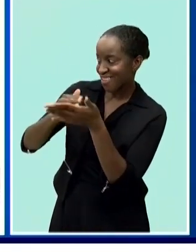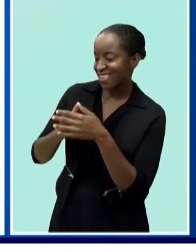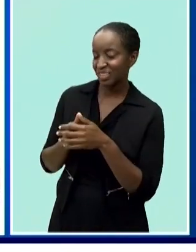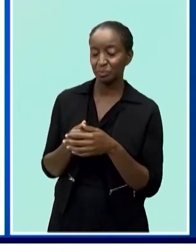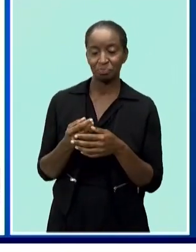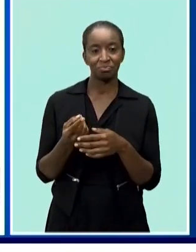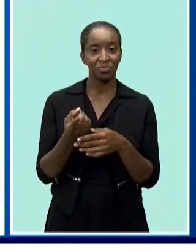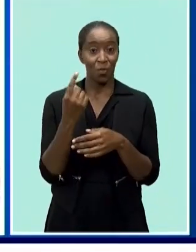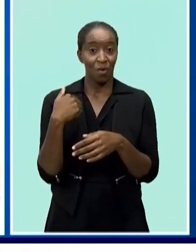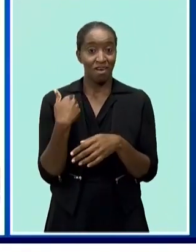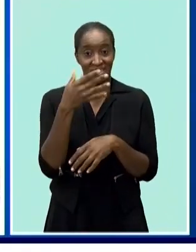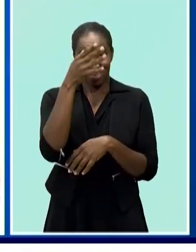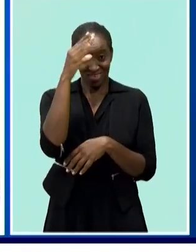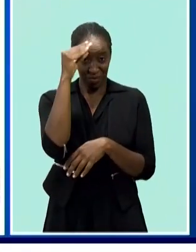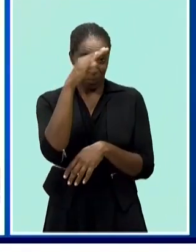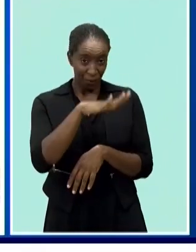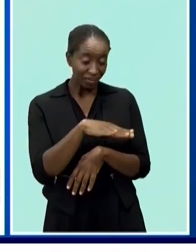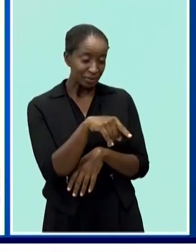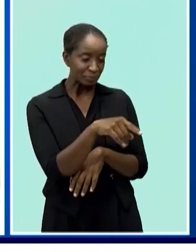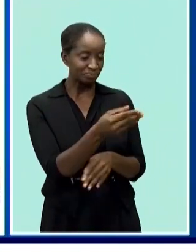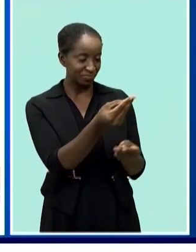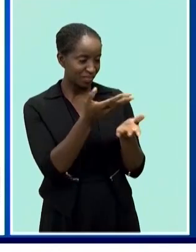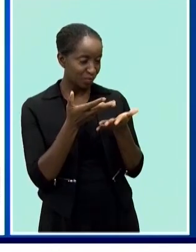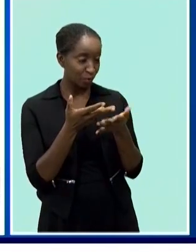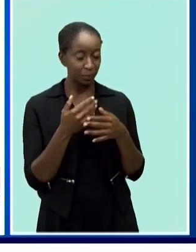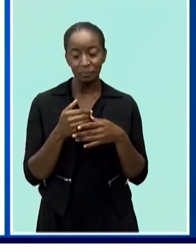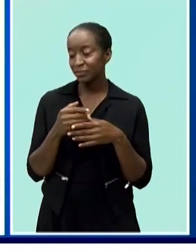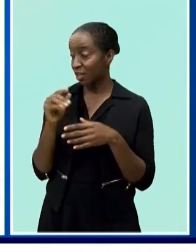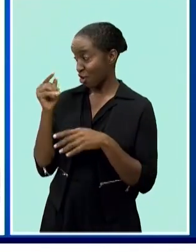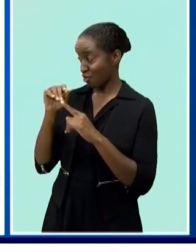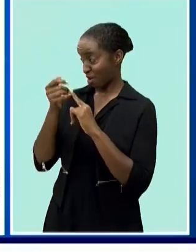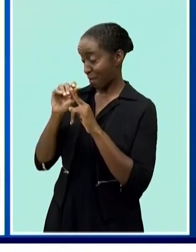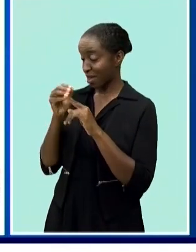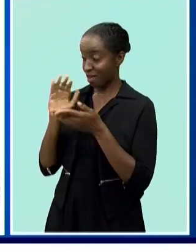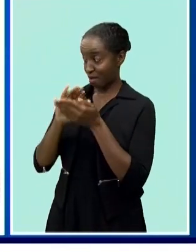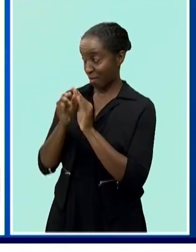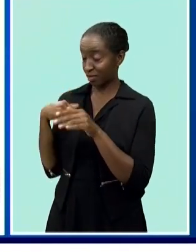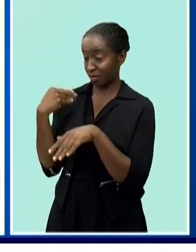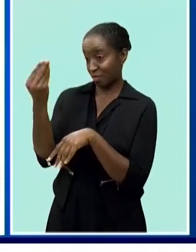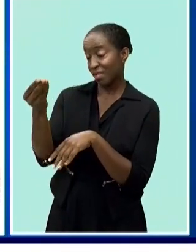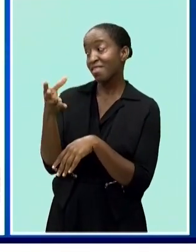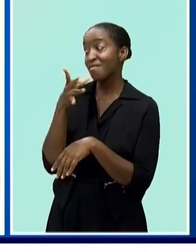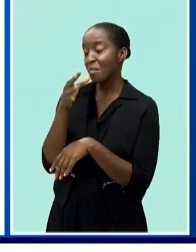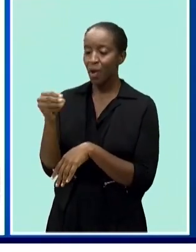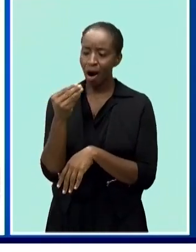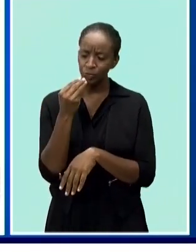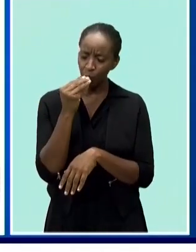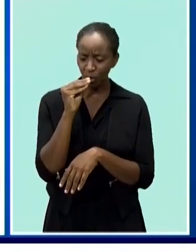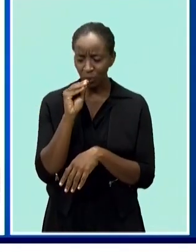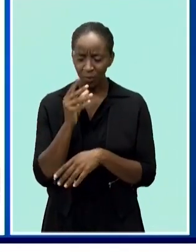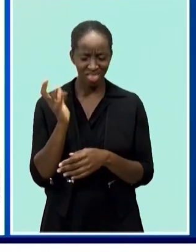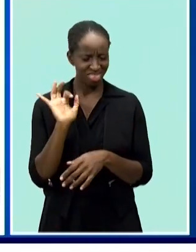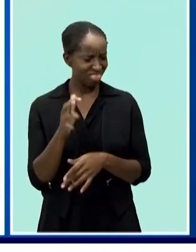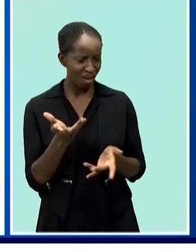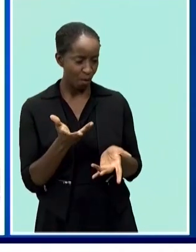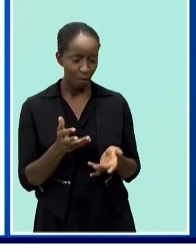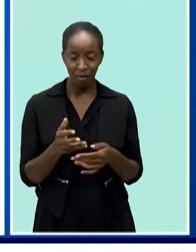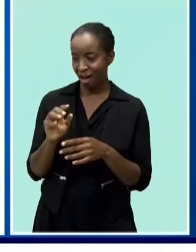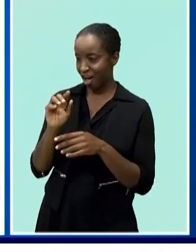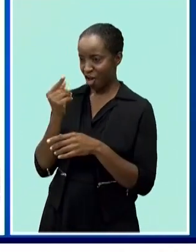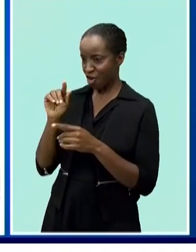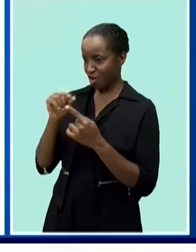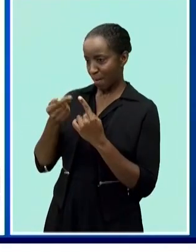young man said to me he took the green banana patty home and gave his mom, and she ate it, and when she asked him what it was, he said green bananas, and